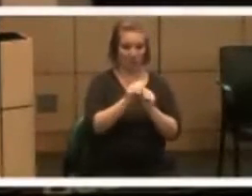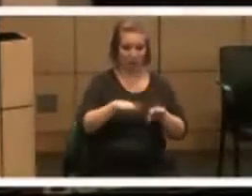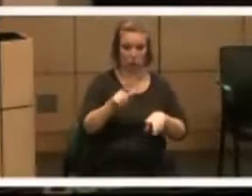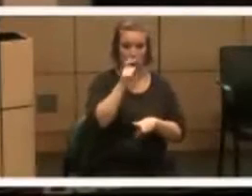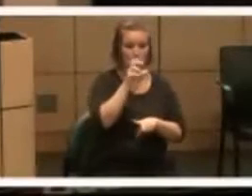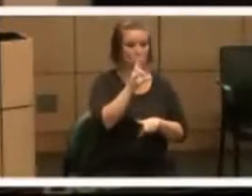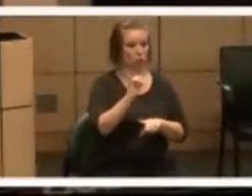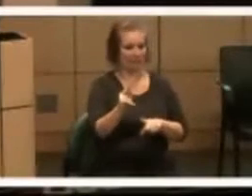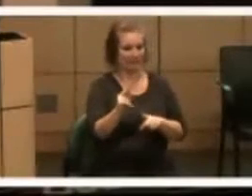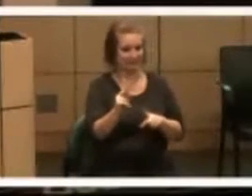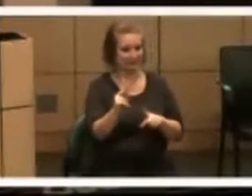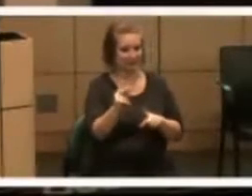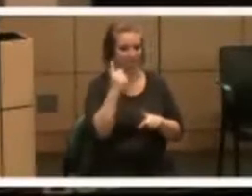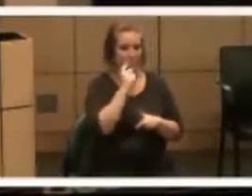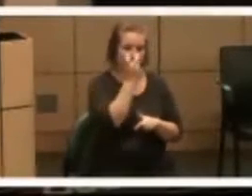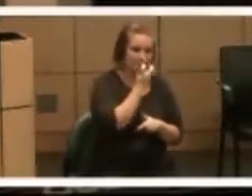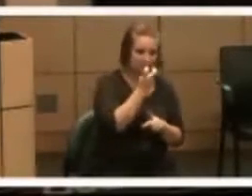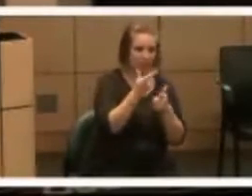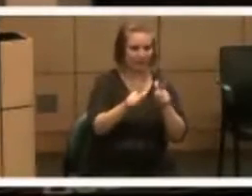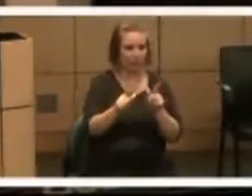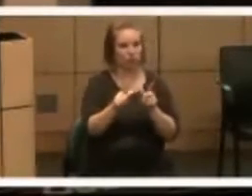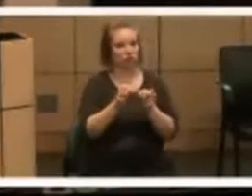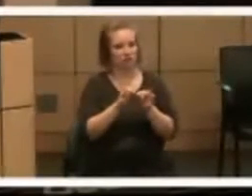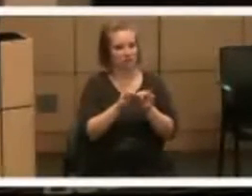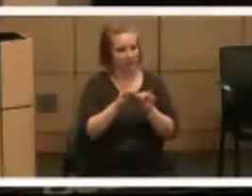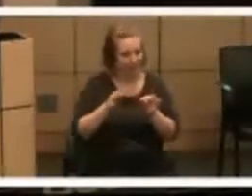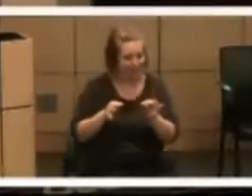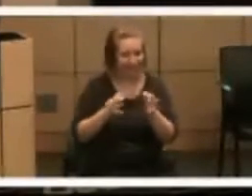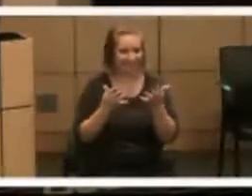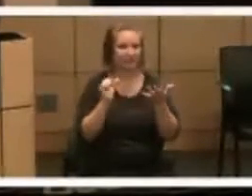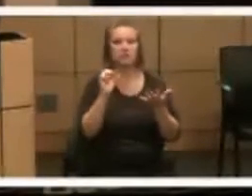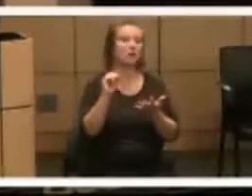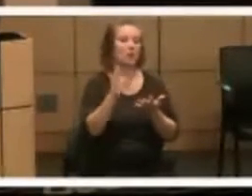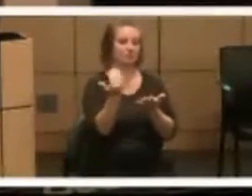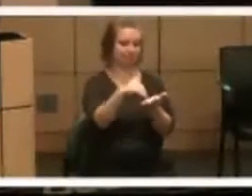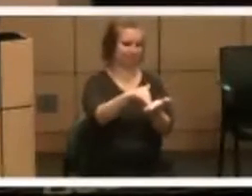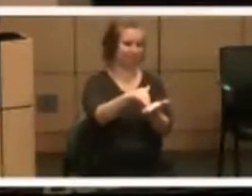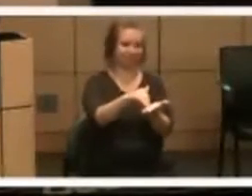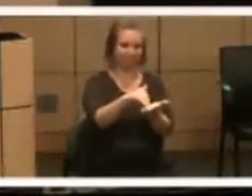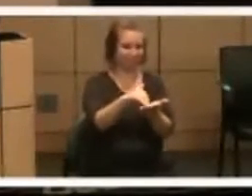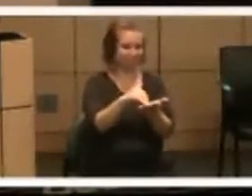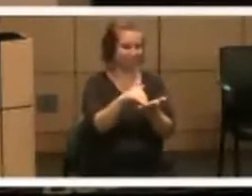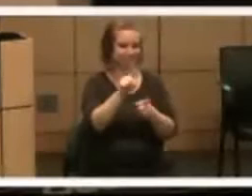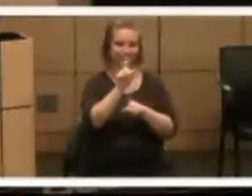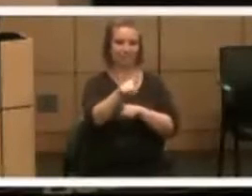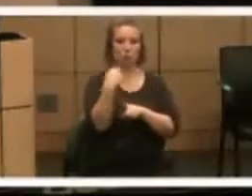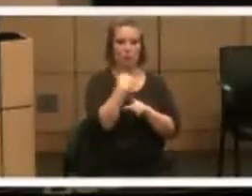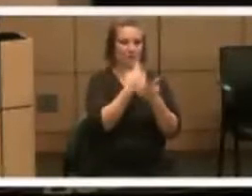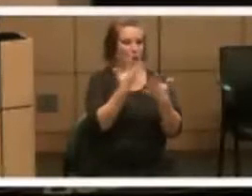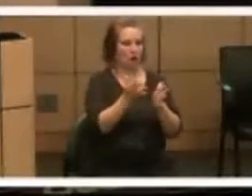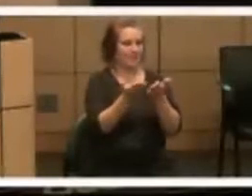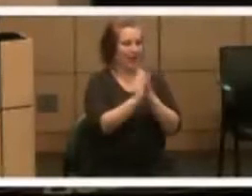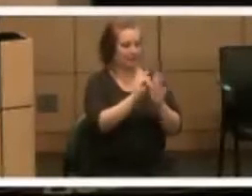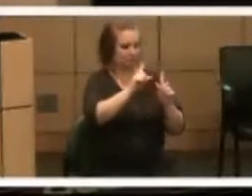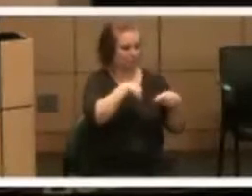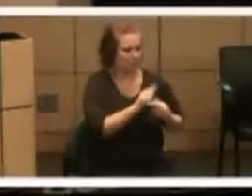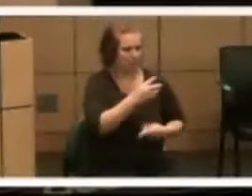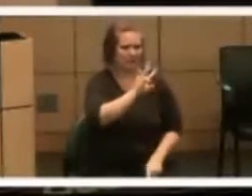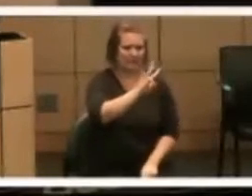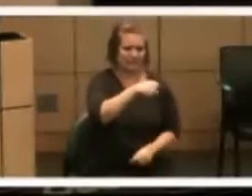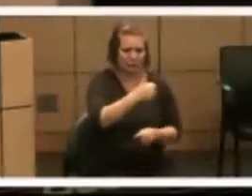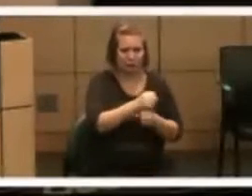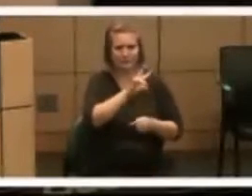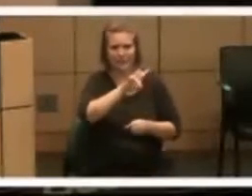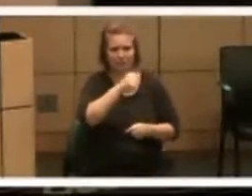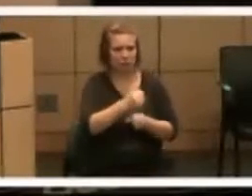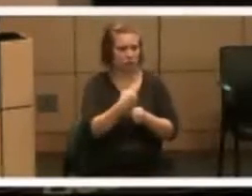risk for speech and language delays, and so I think it's a question we've been asked now for probably 6 or 7 years,